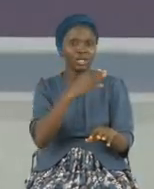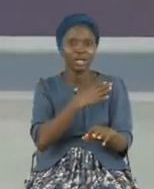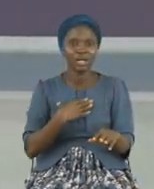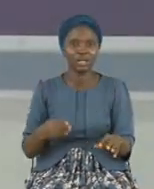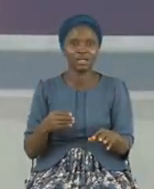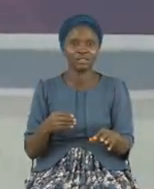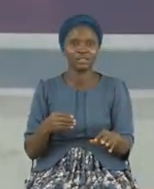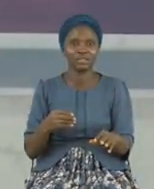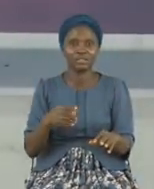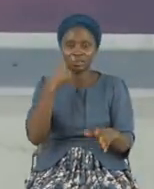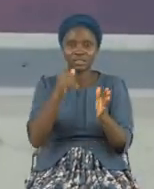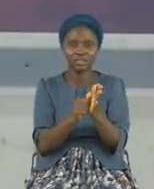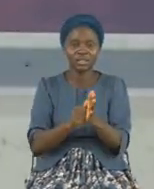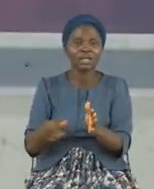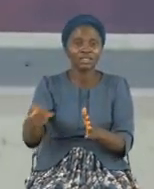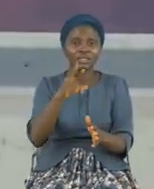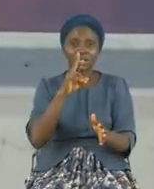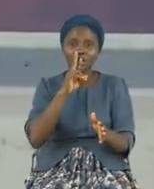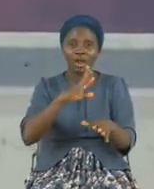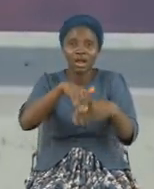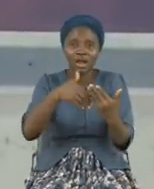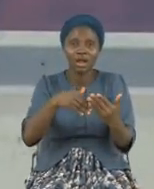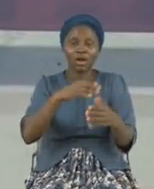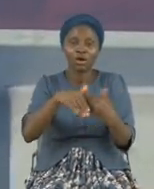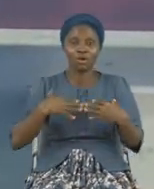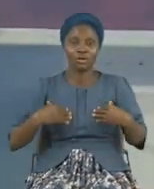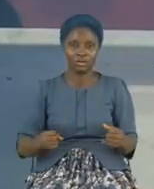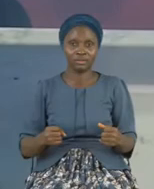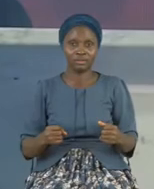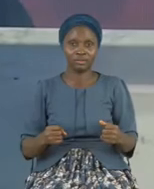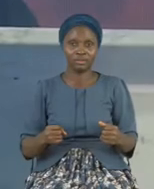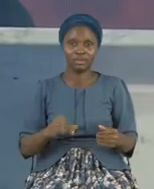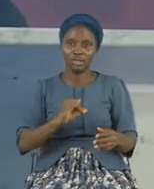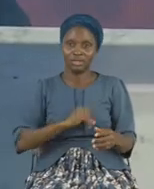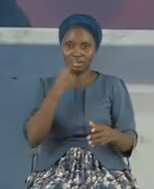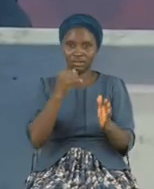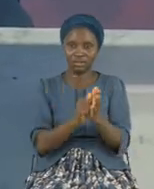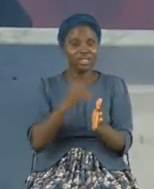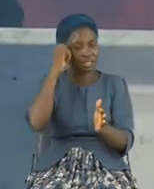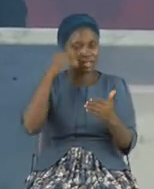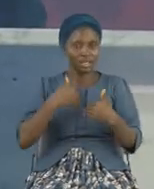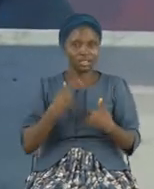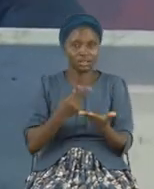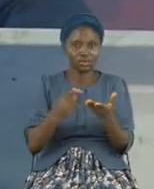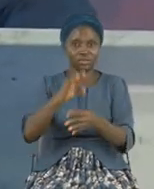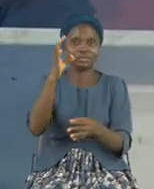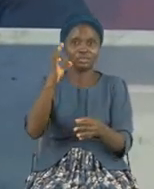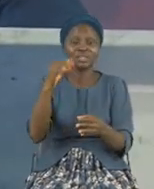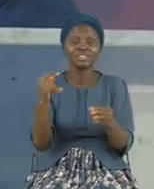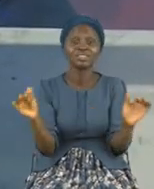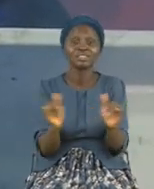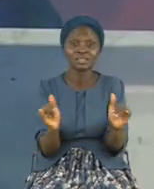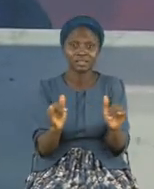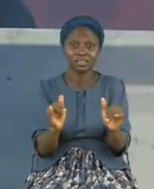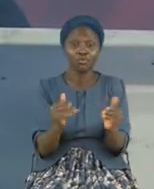healed, everyone. I dare tell you, he had the Holy Ghost, the same